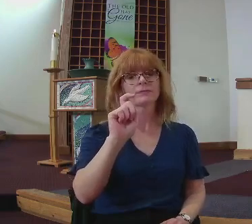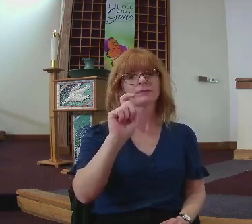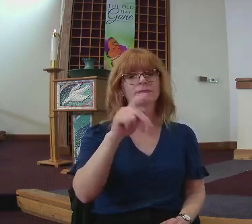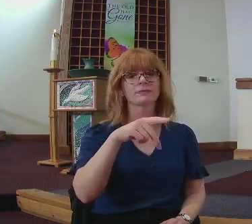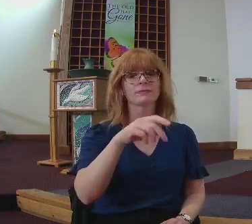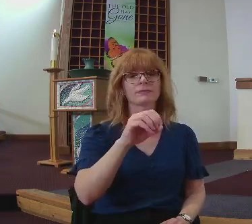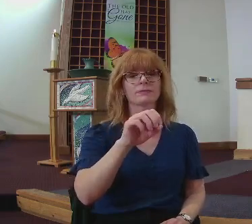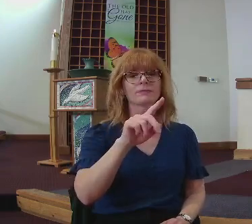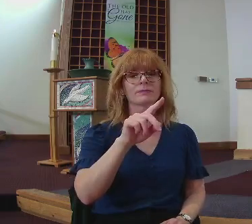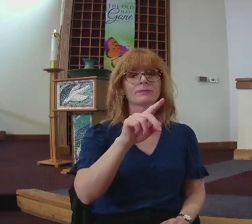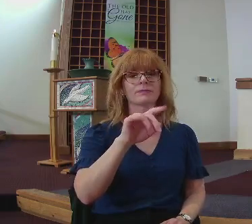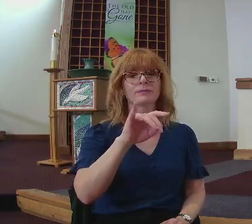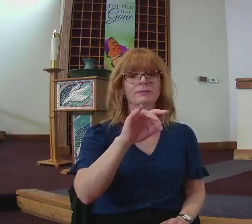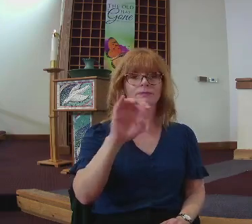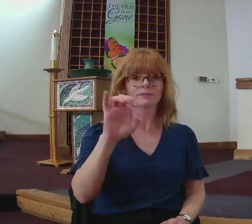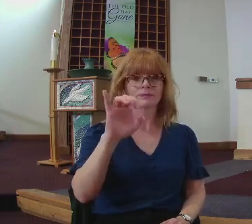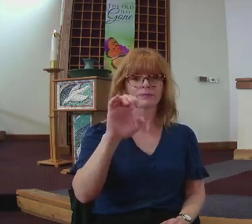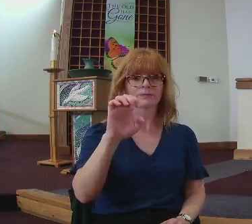Poppy,